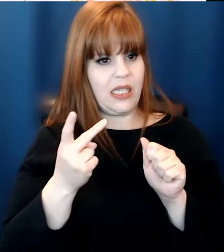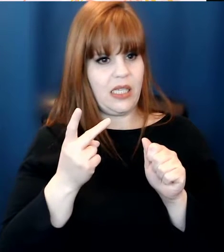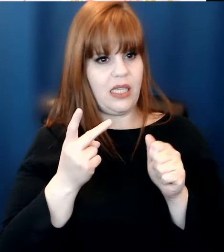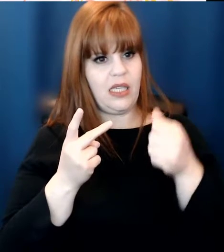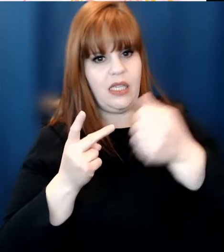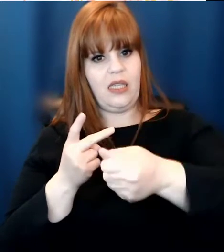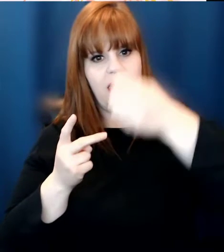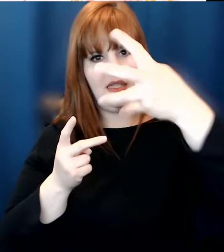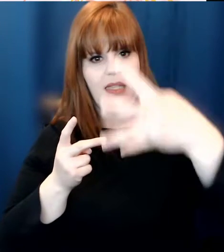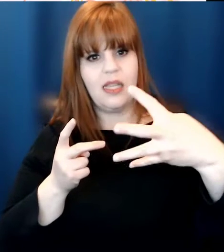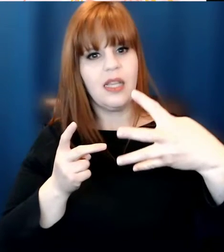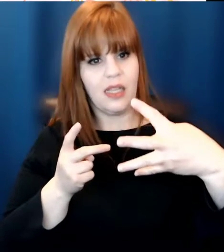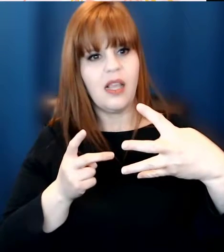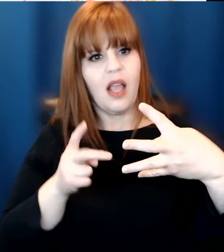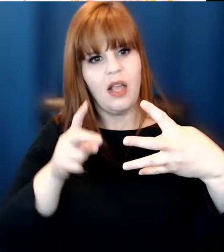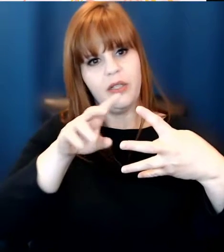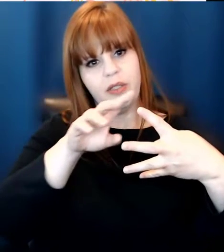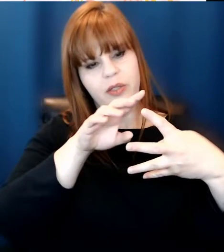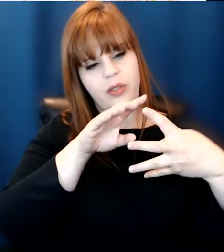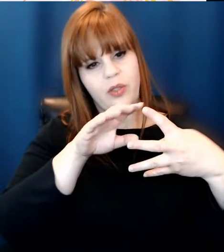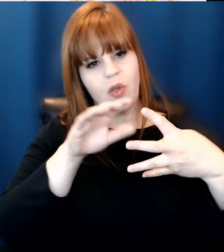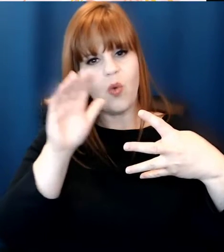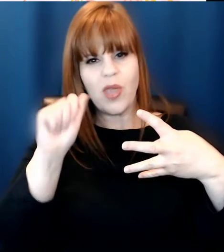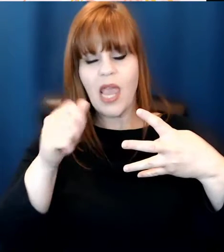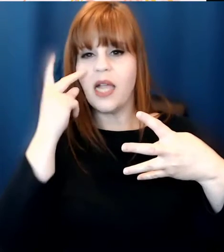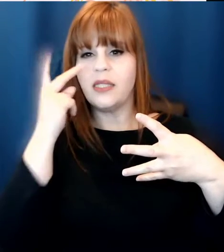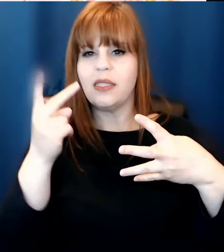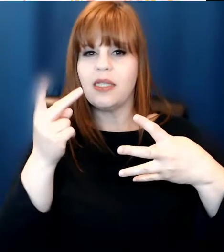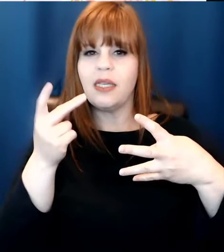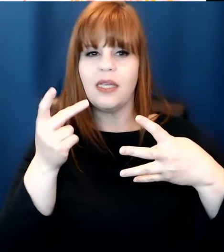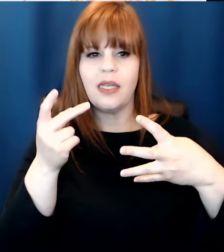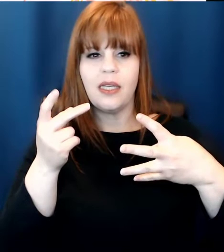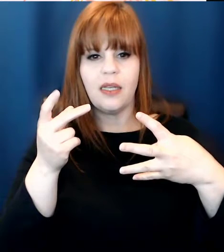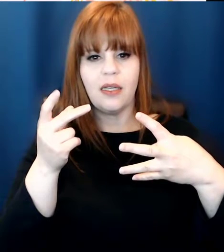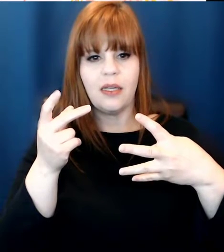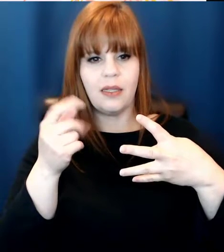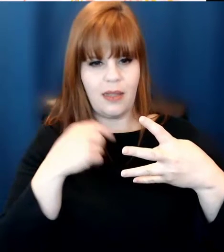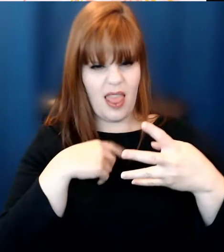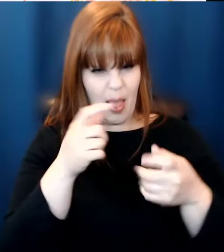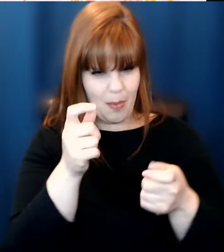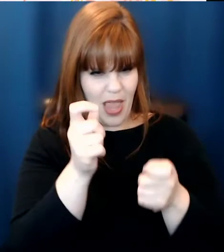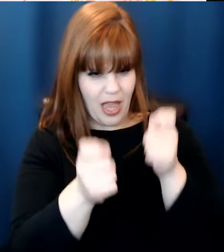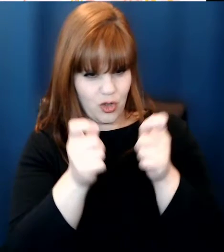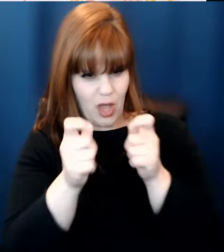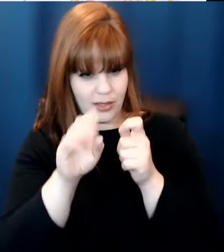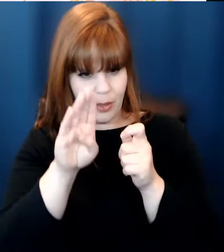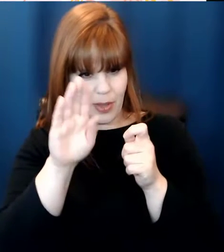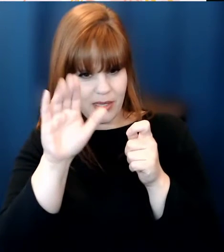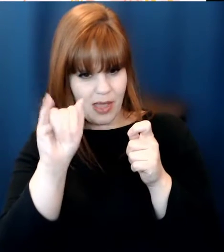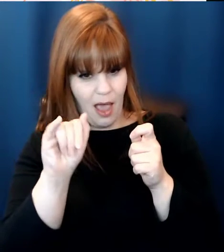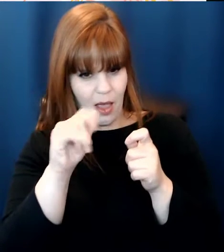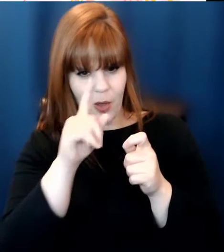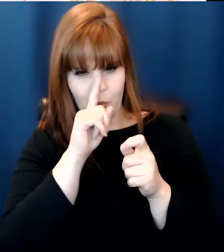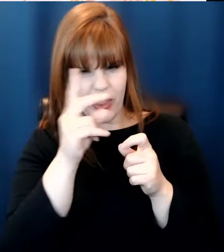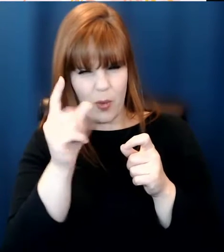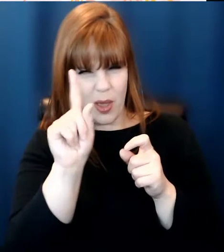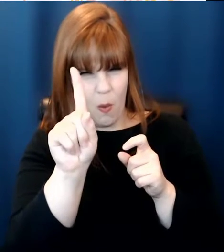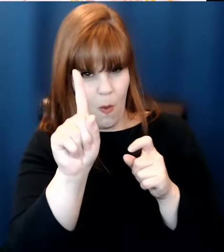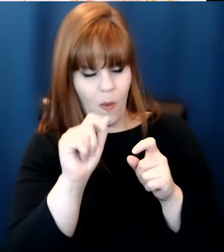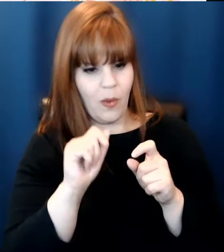that we can see kind of like a little. Let me just adjust the BCI really quickly here.